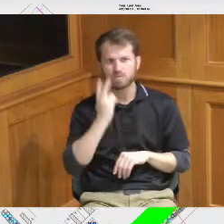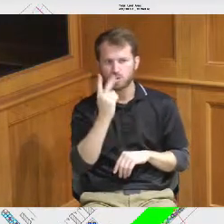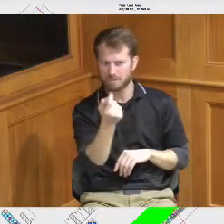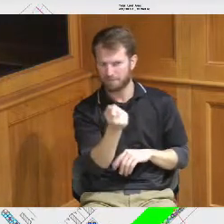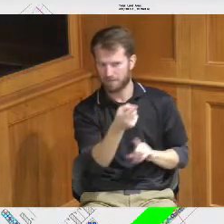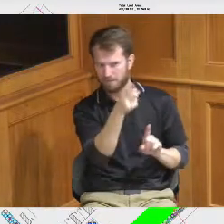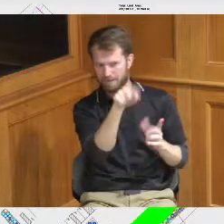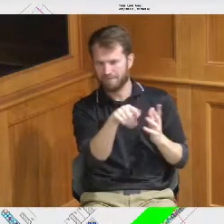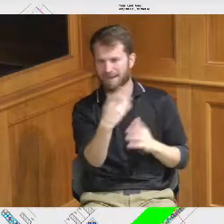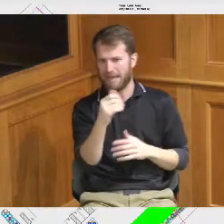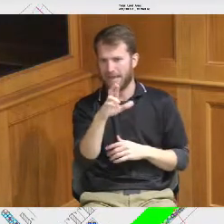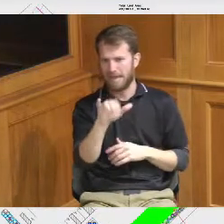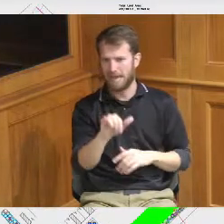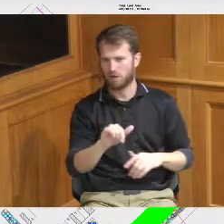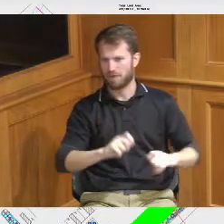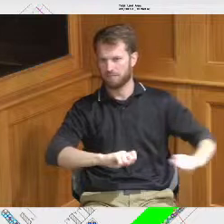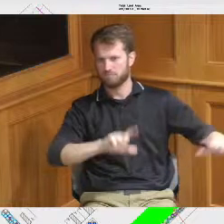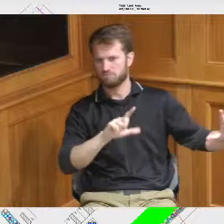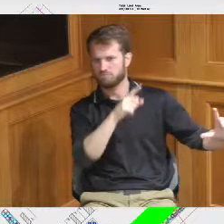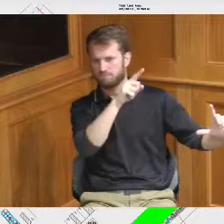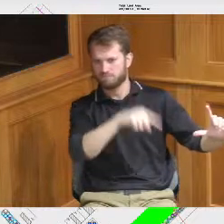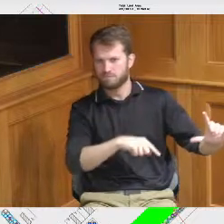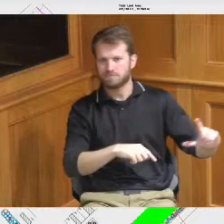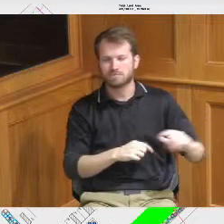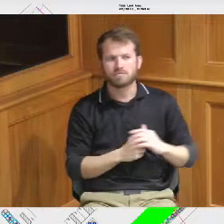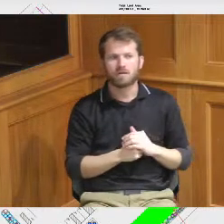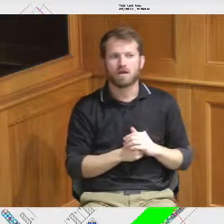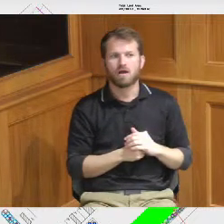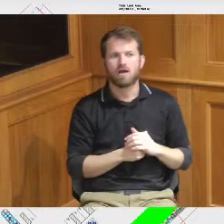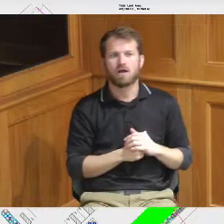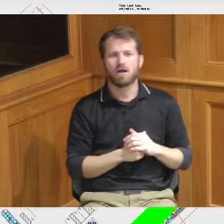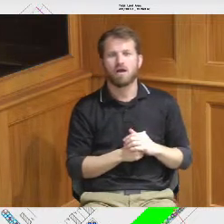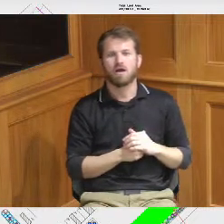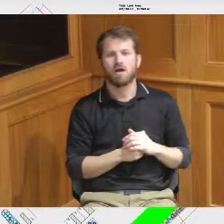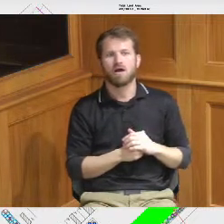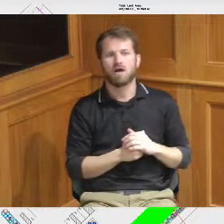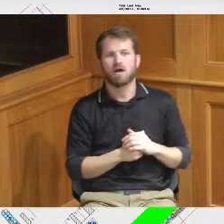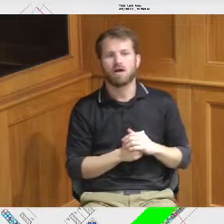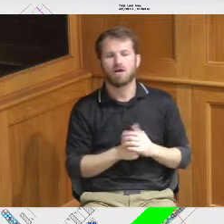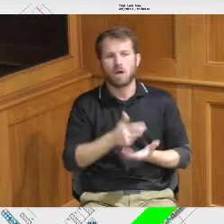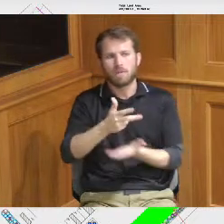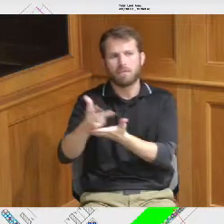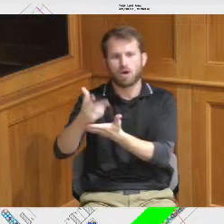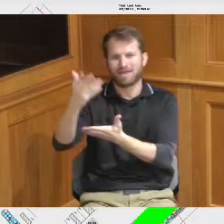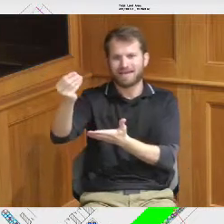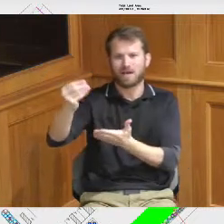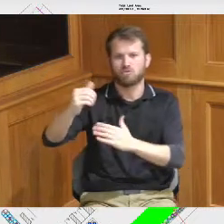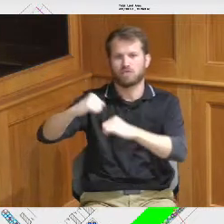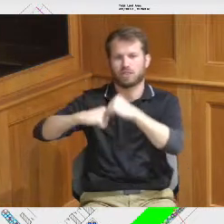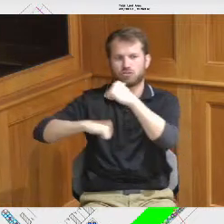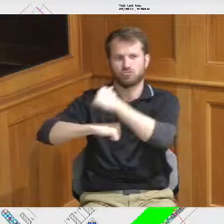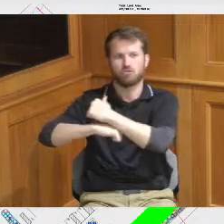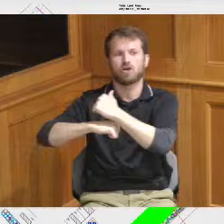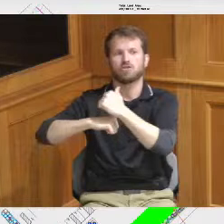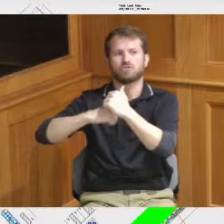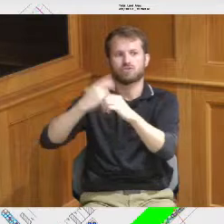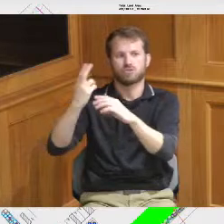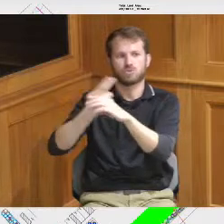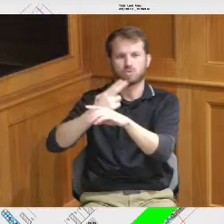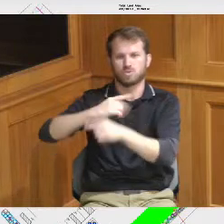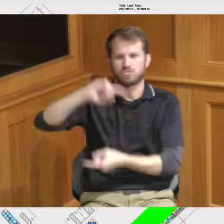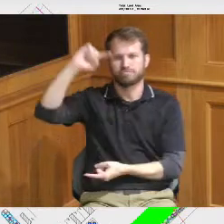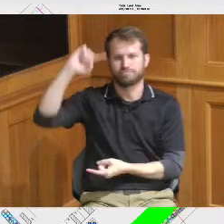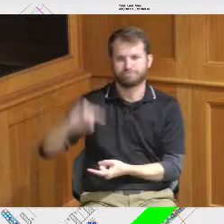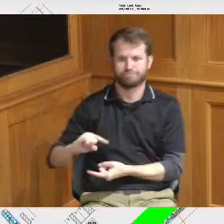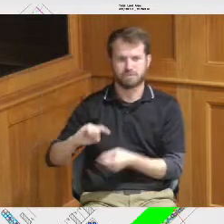from what Harry put up there, the use of parking in outside structures dramatically decreases, and